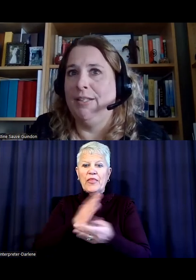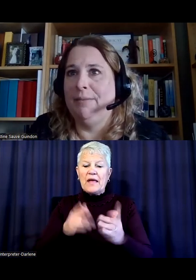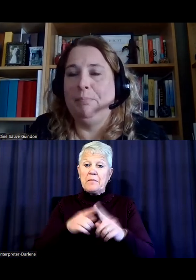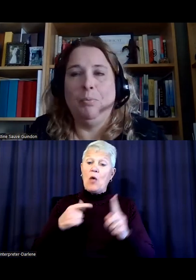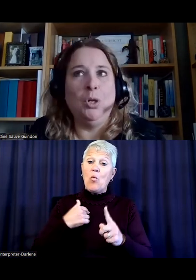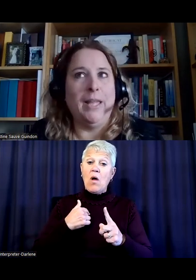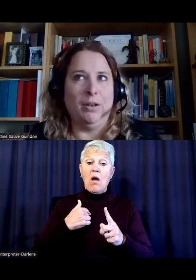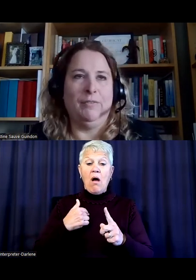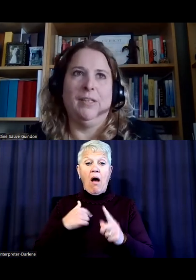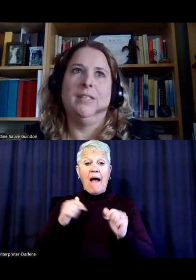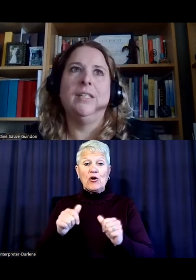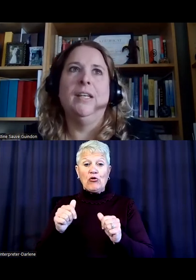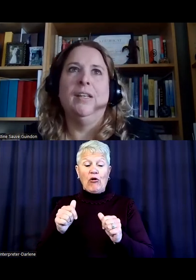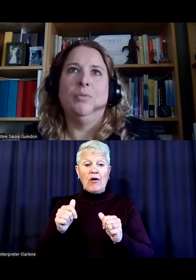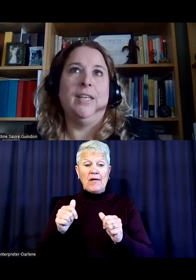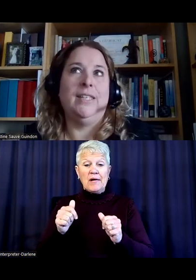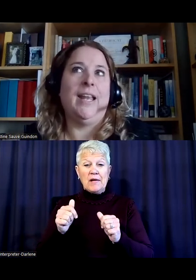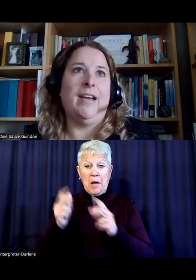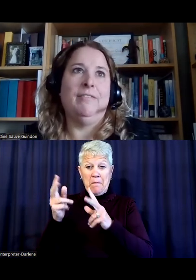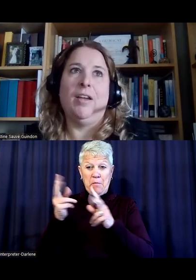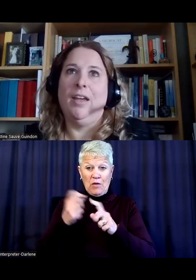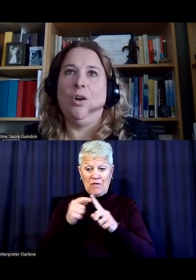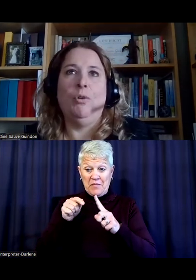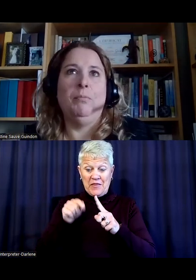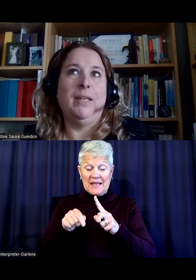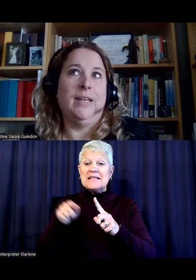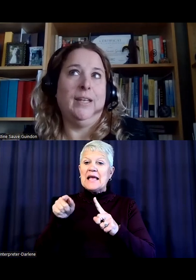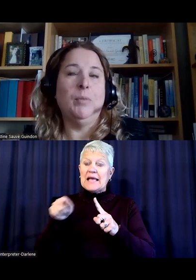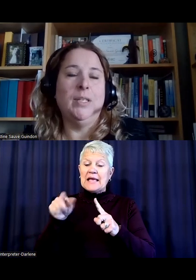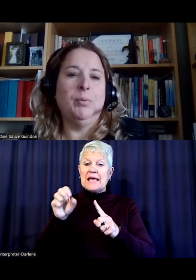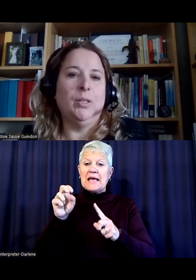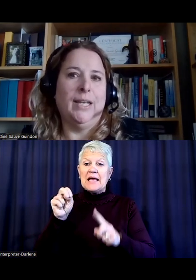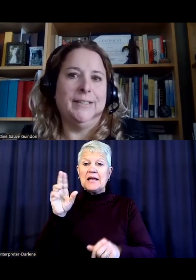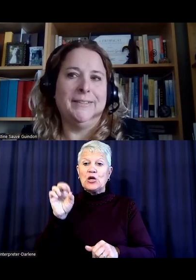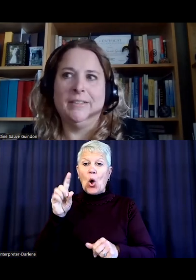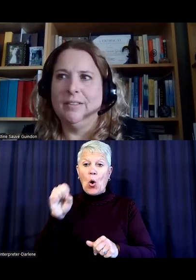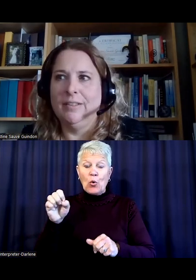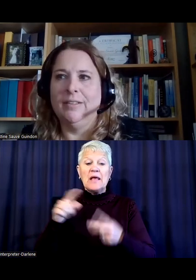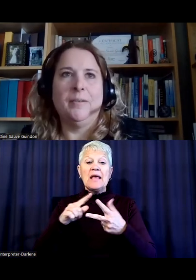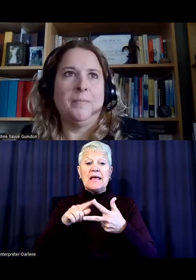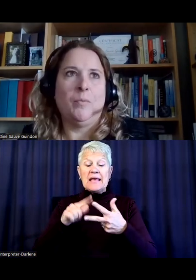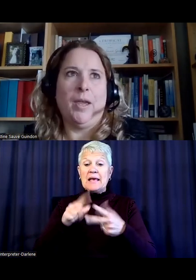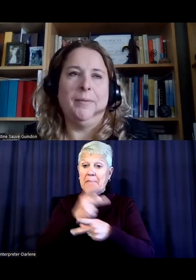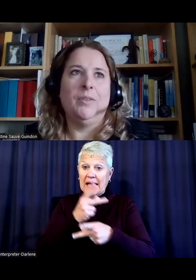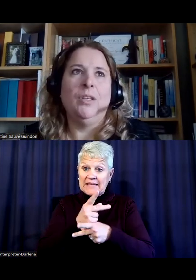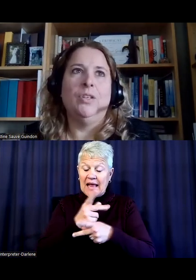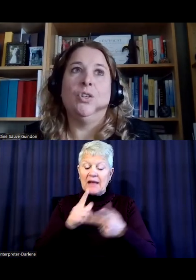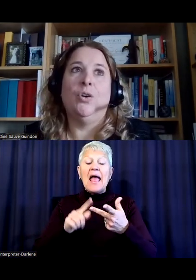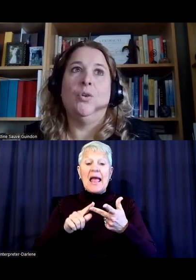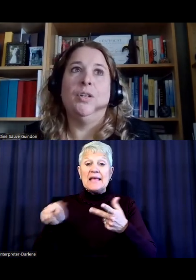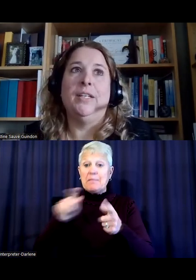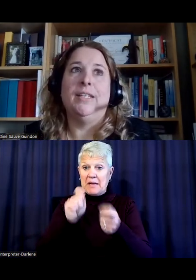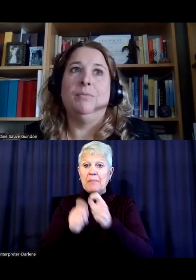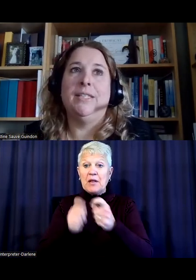I could pull out of this? He did have encode, maintain, and manipulate. Right?